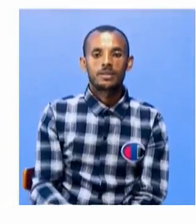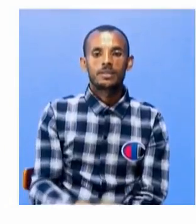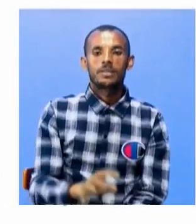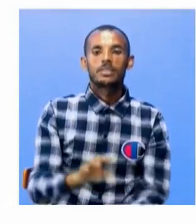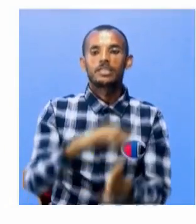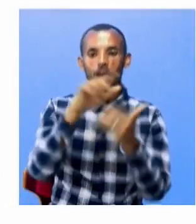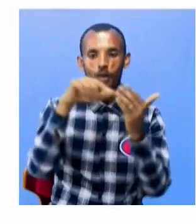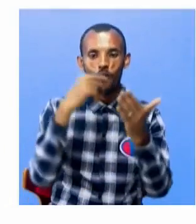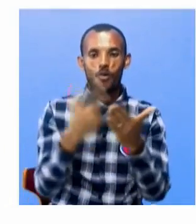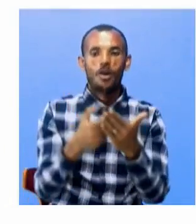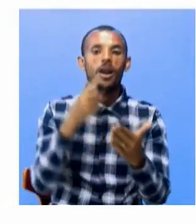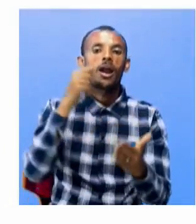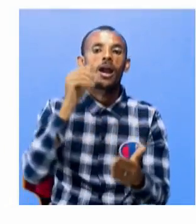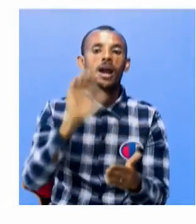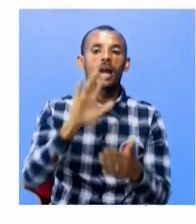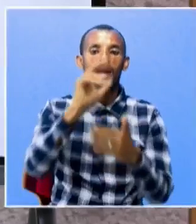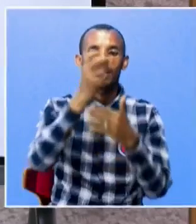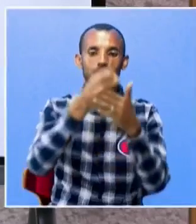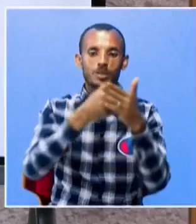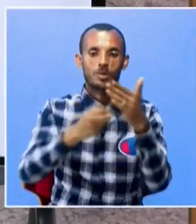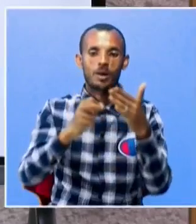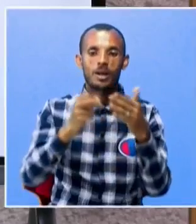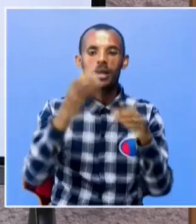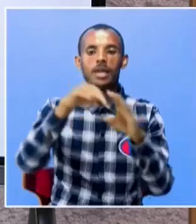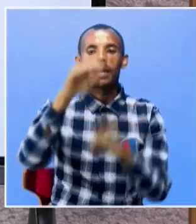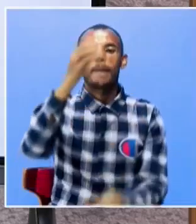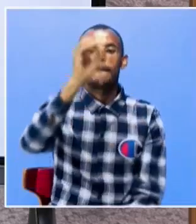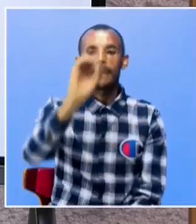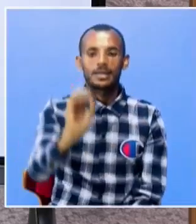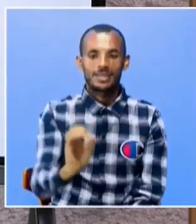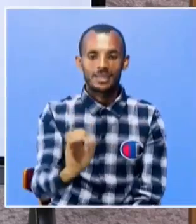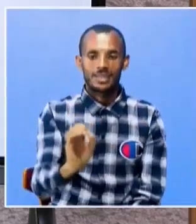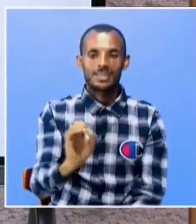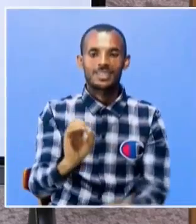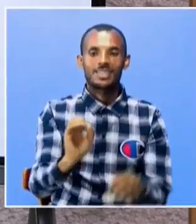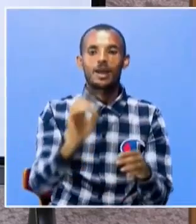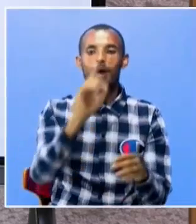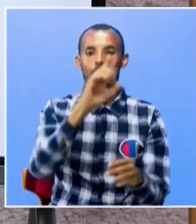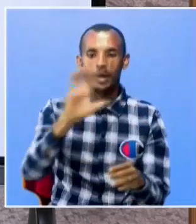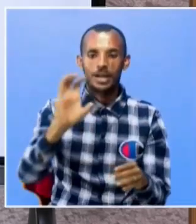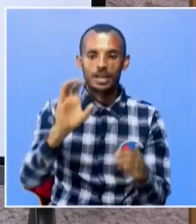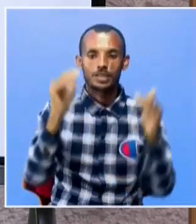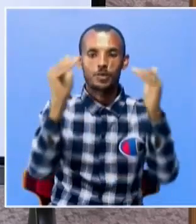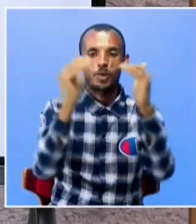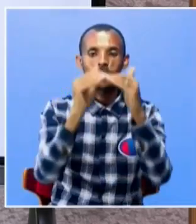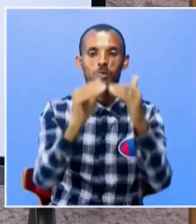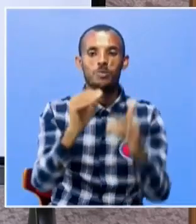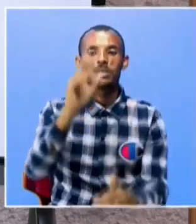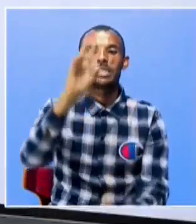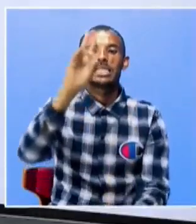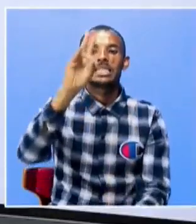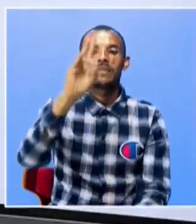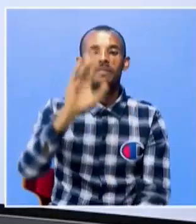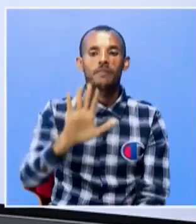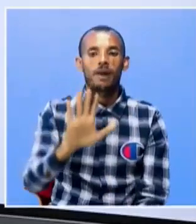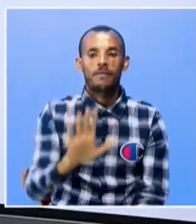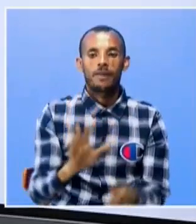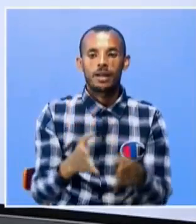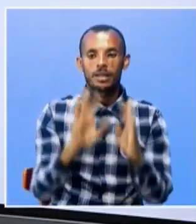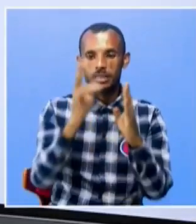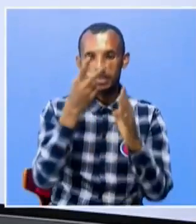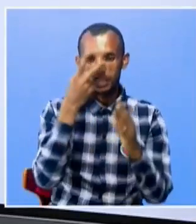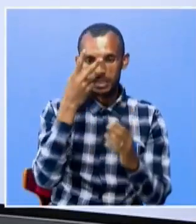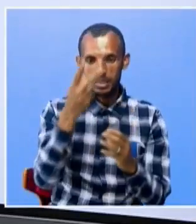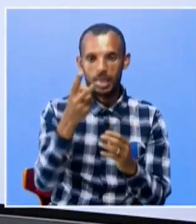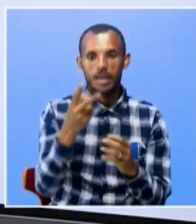Therefore, her score in percent or out of 100 will be 75. So now let's proceed